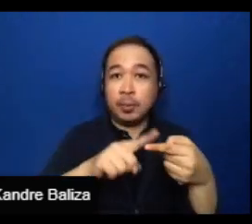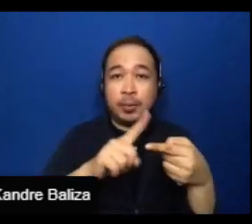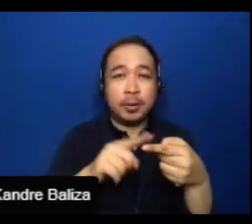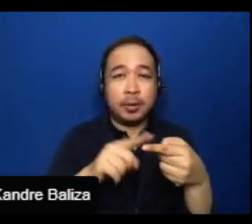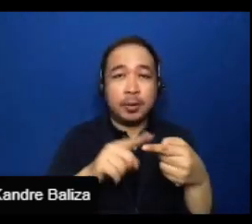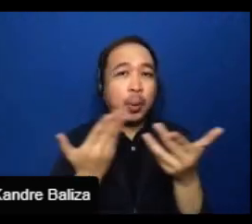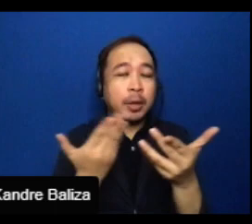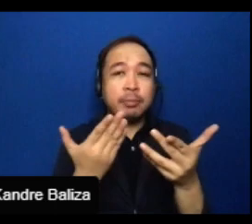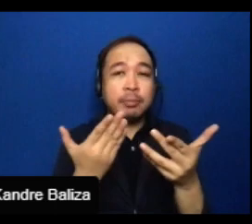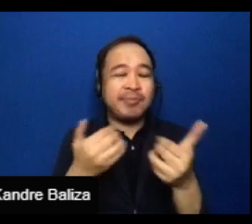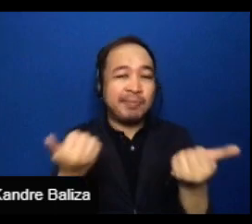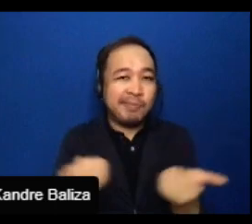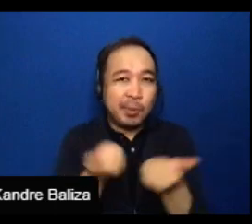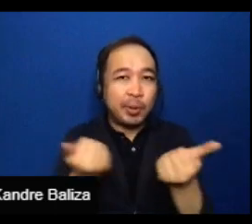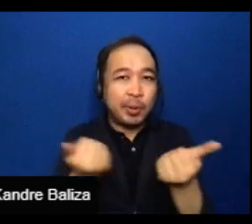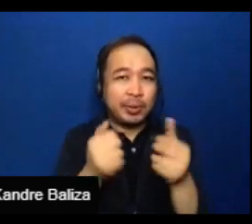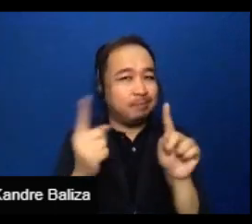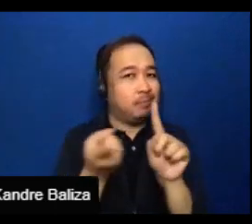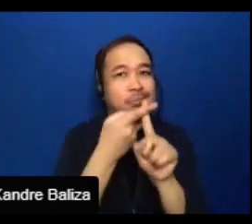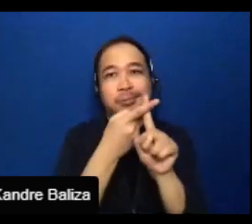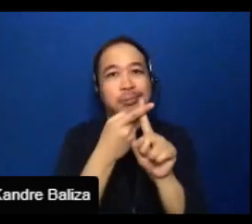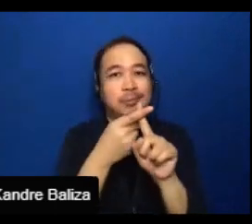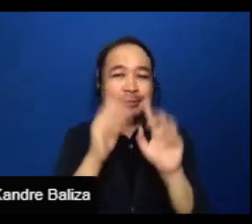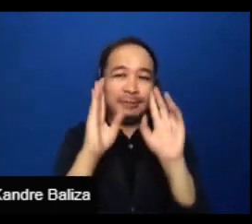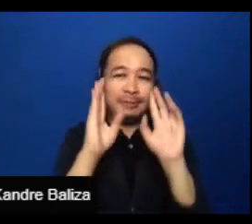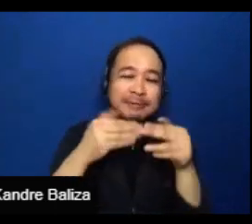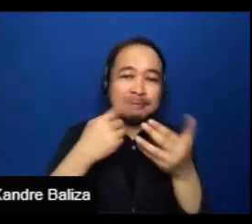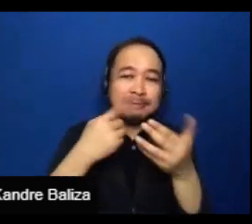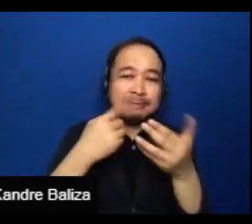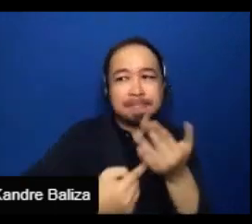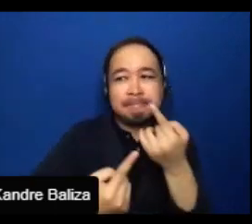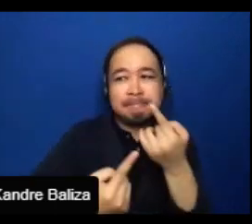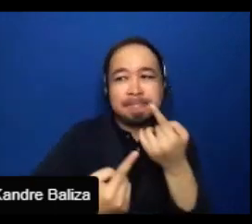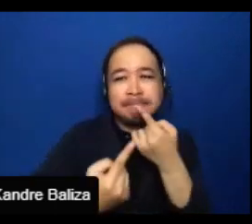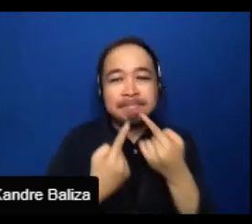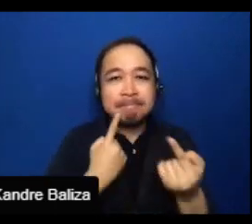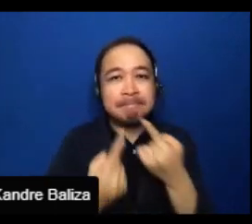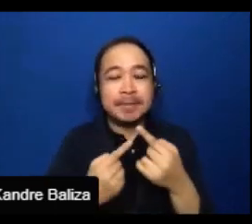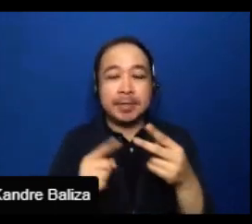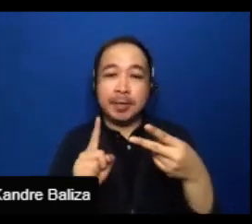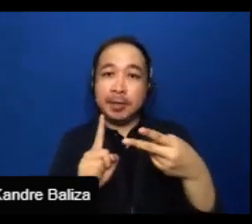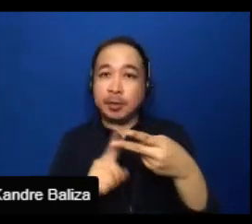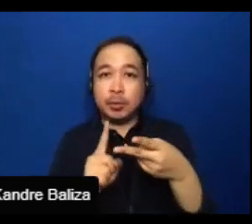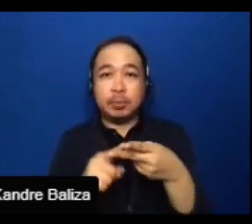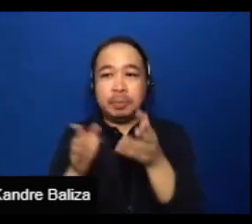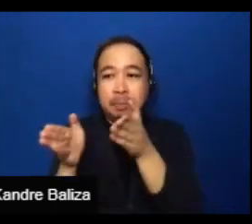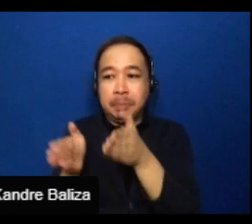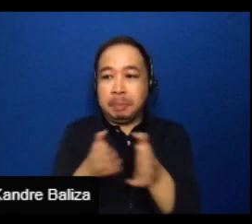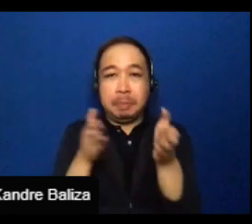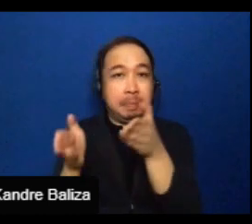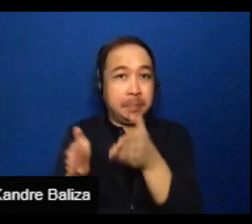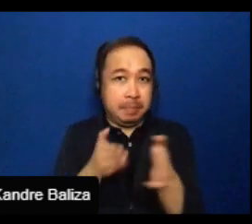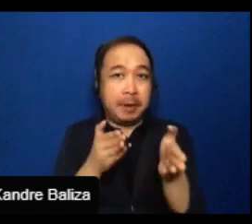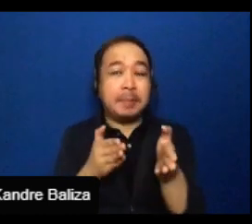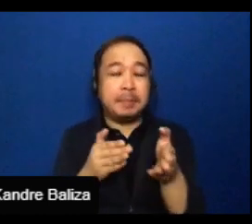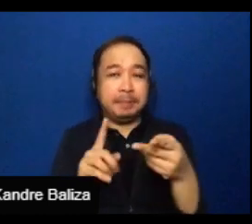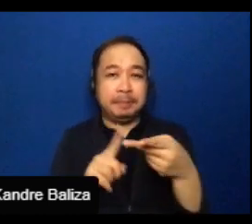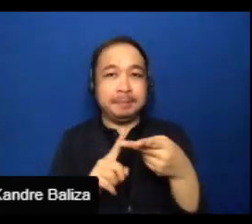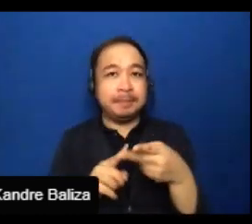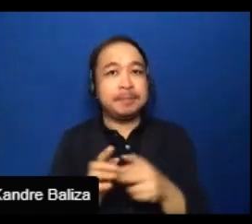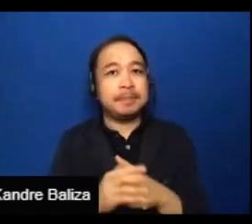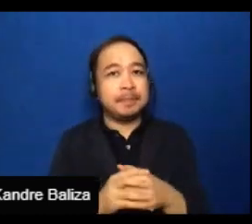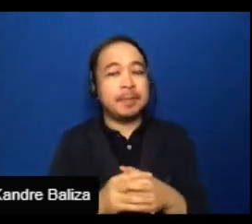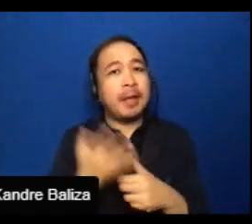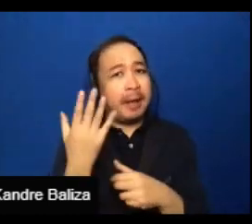the Commission, and number 2, organizational aspects. A short summary of the